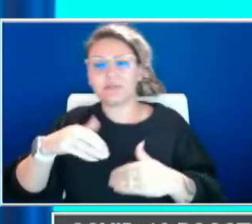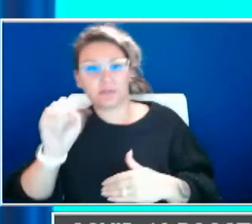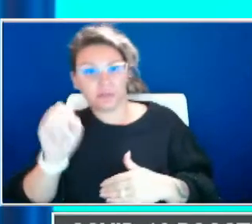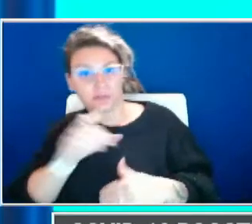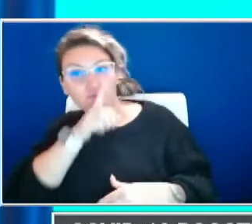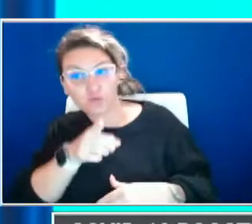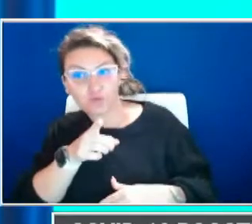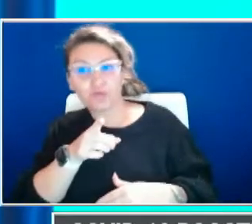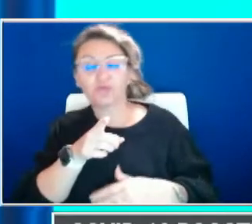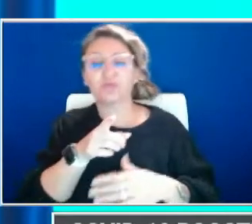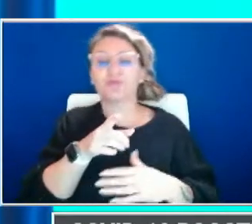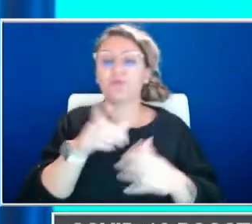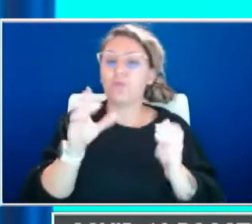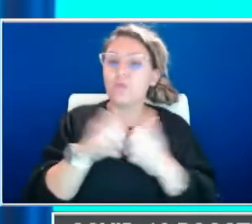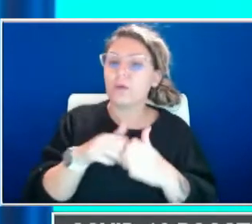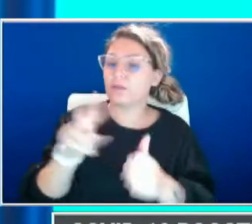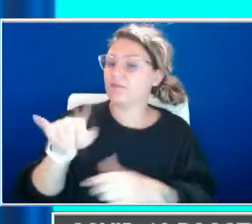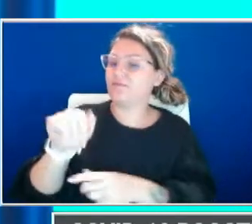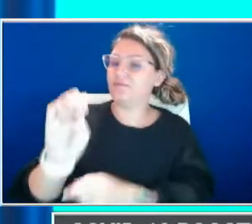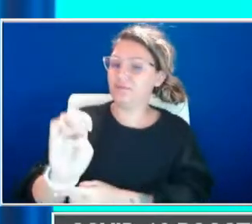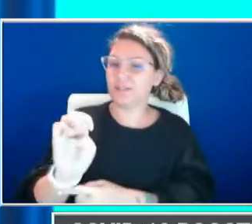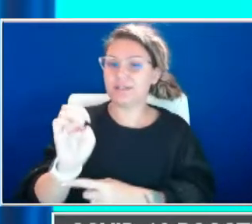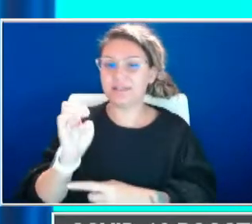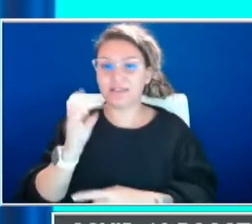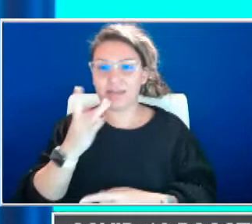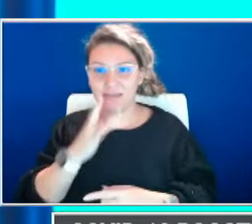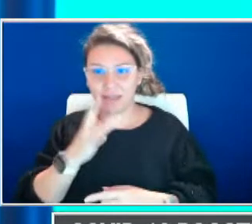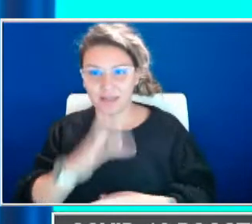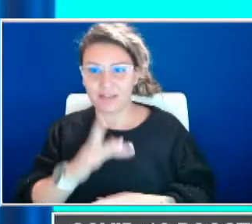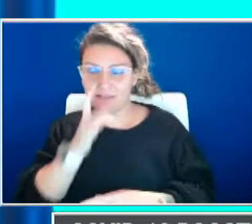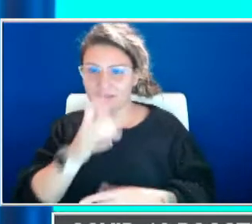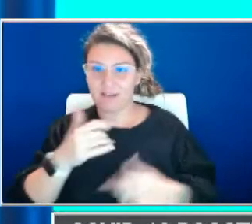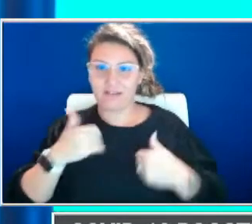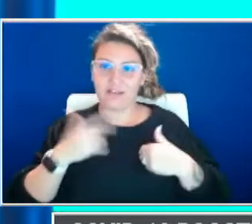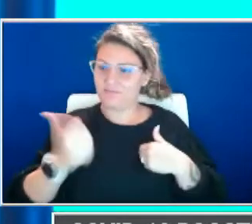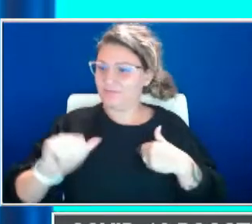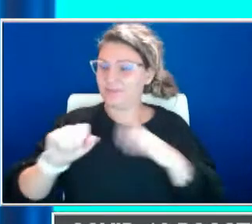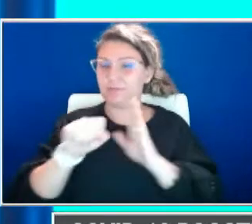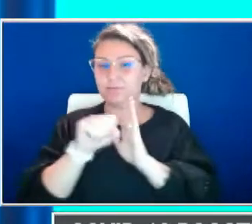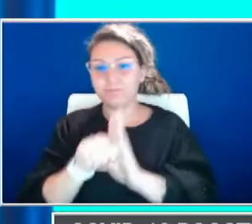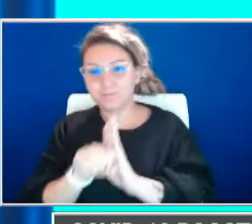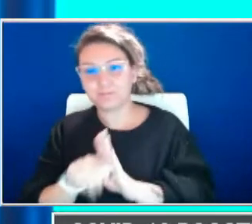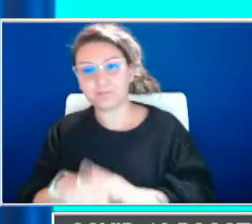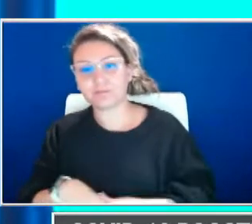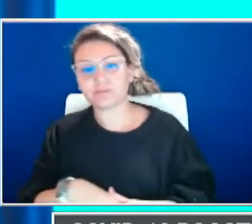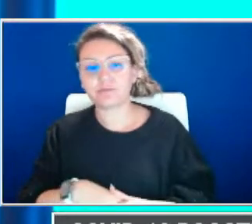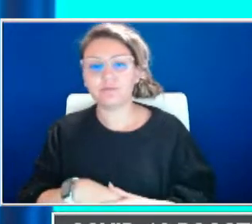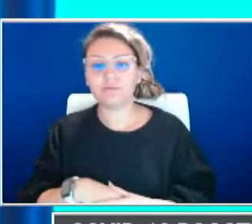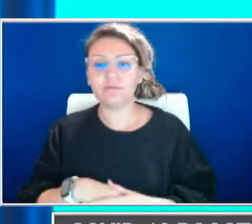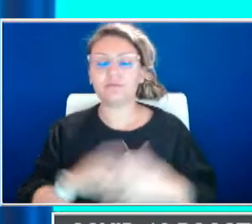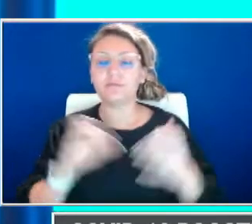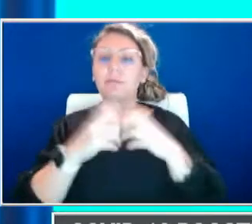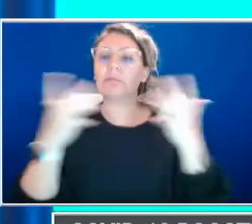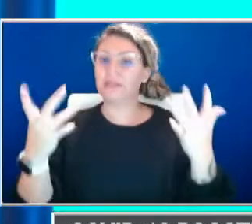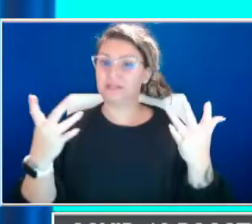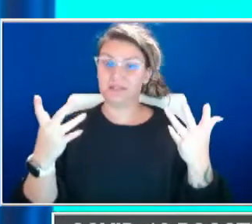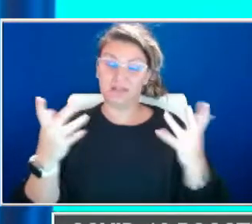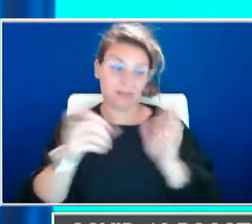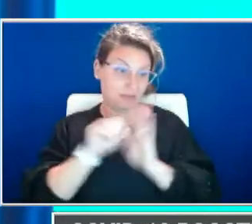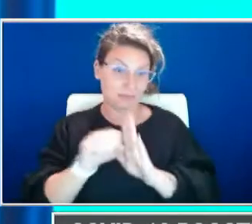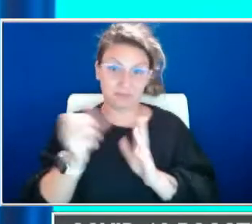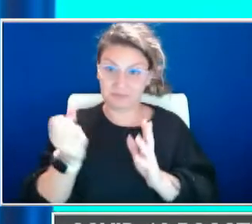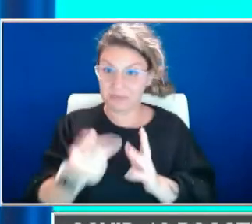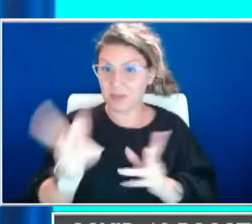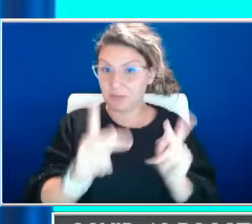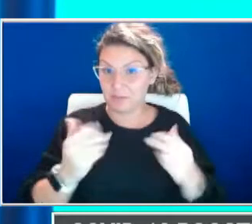With Vince, luckily he didn't have any symptoms. Some people have, many symptoms and need to go to the doctor, need